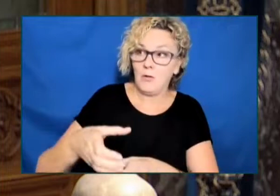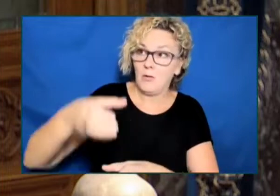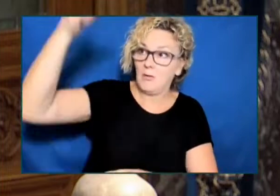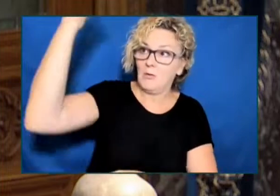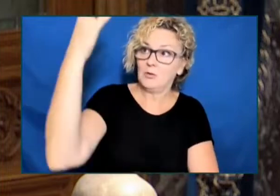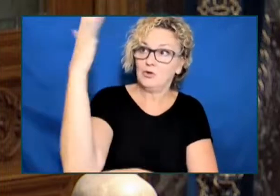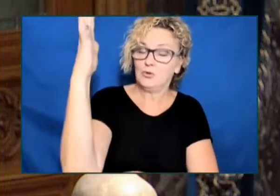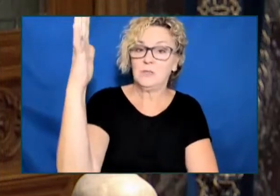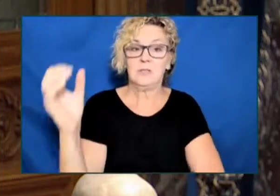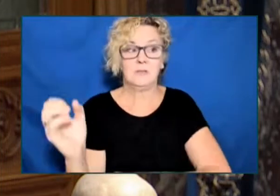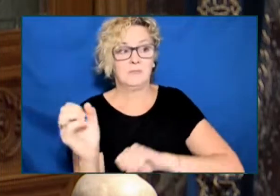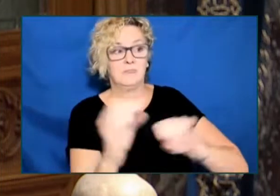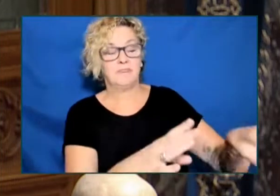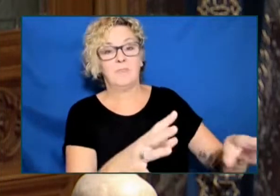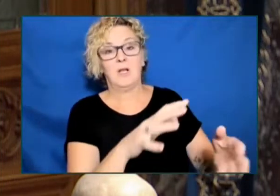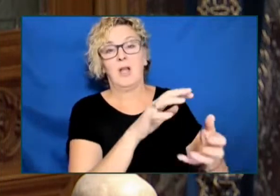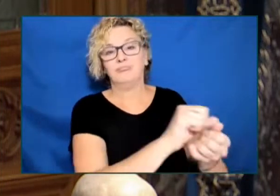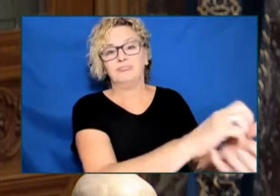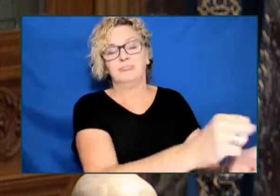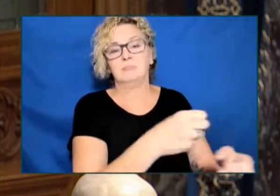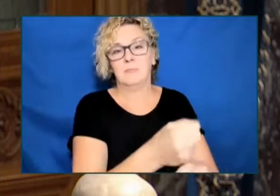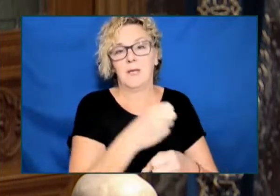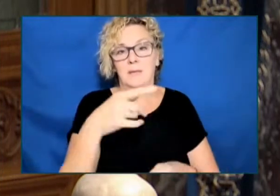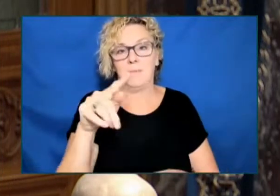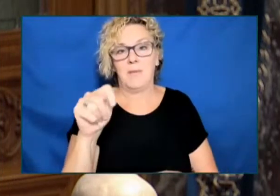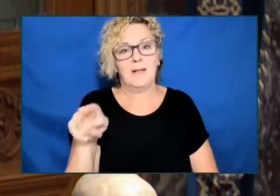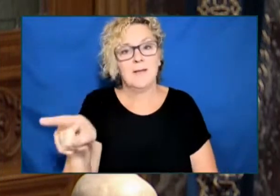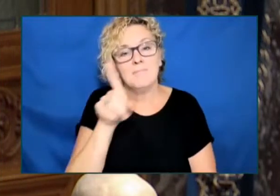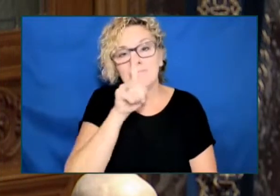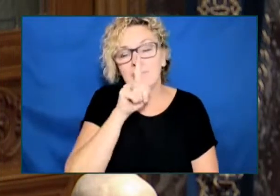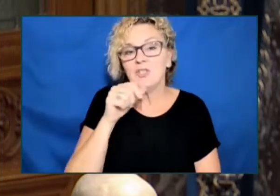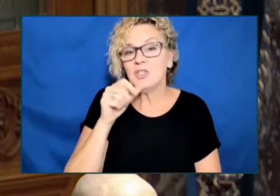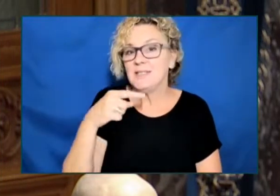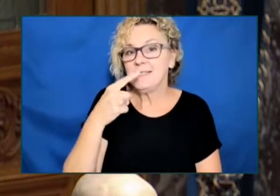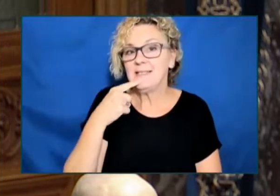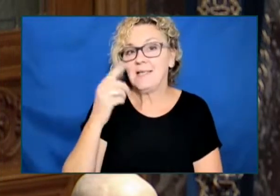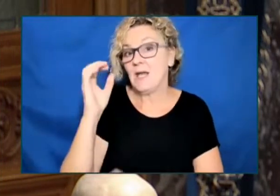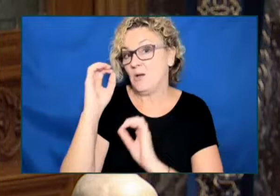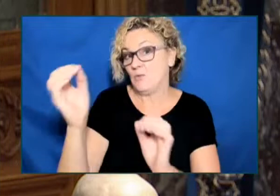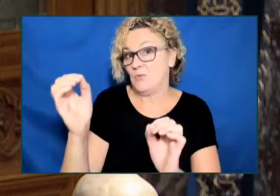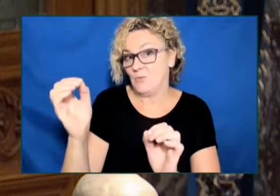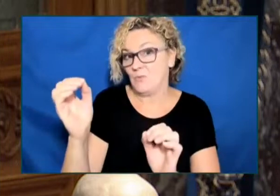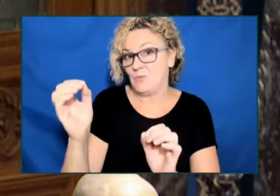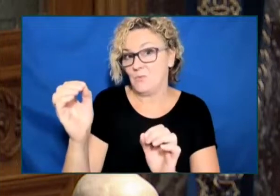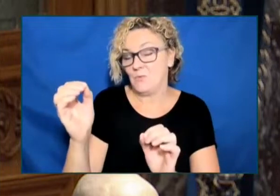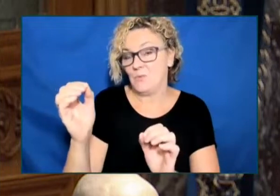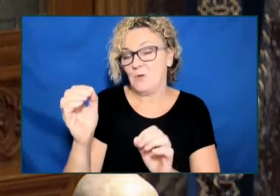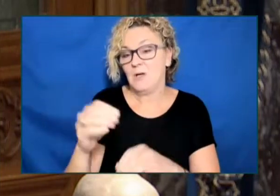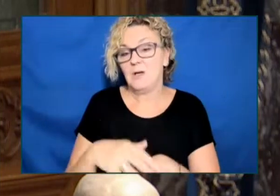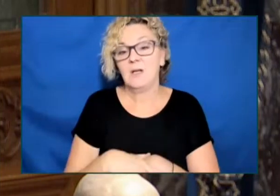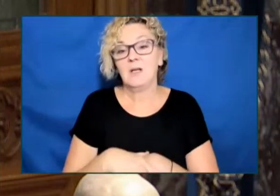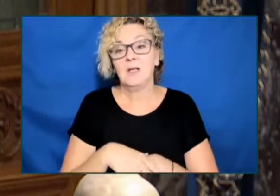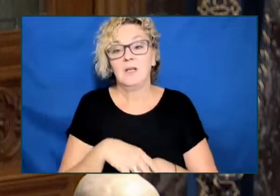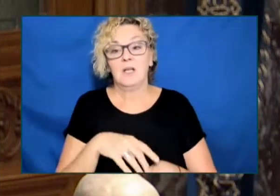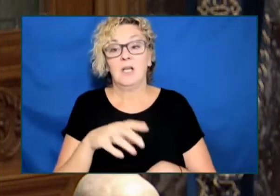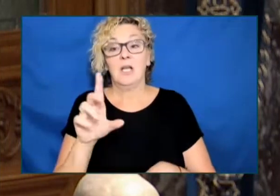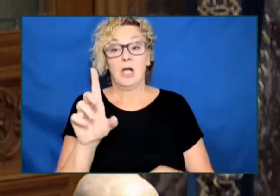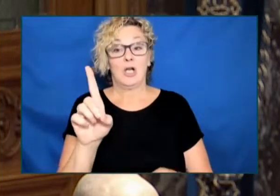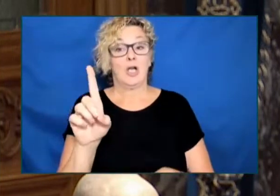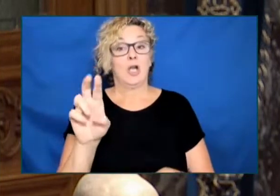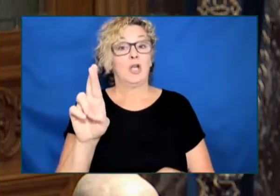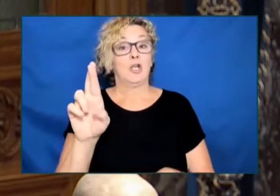The Minister's allegiance to Drax is fascinating. In 2021,